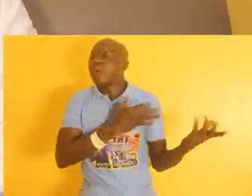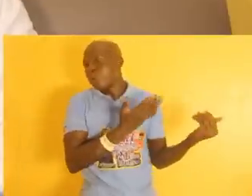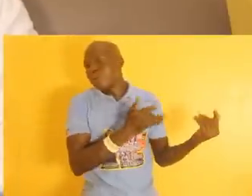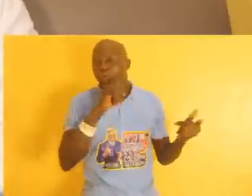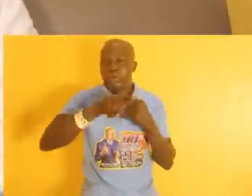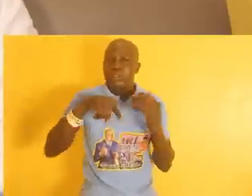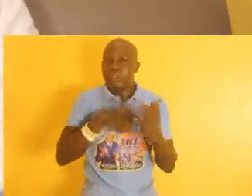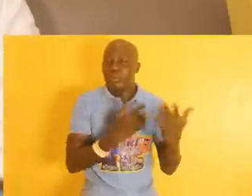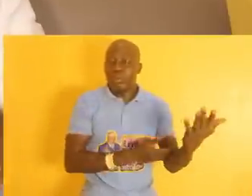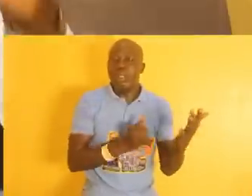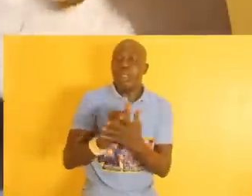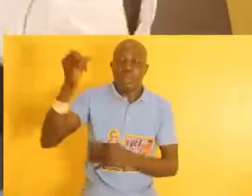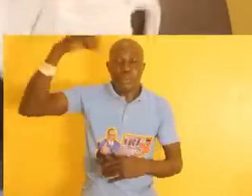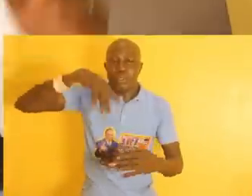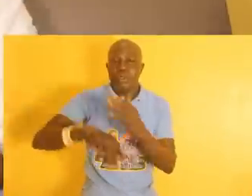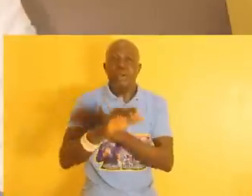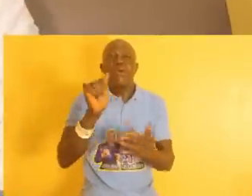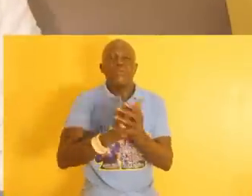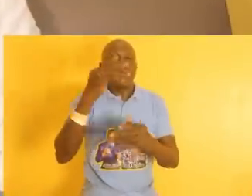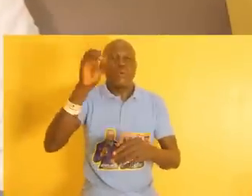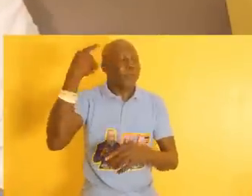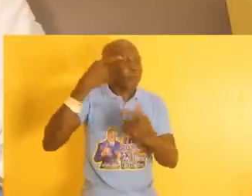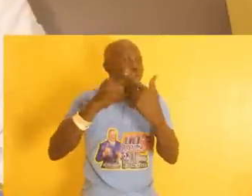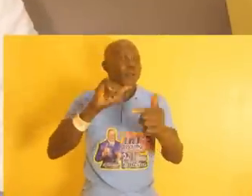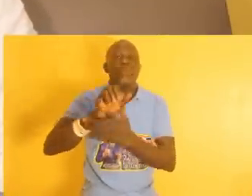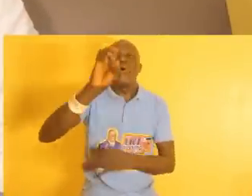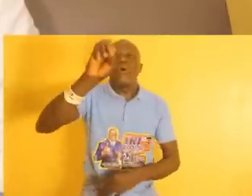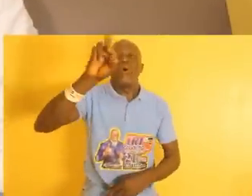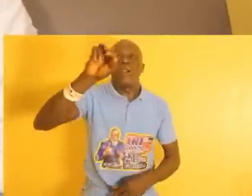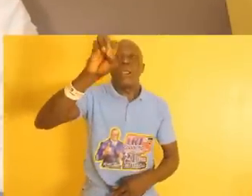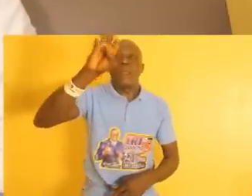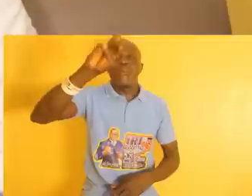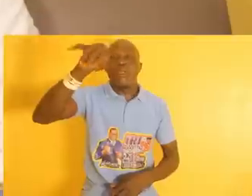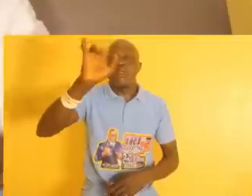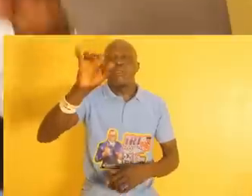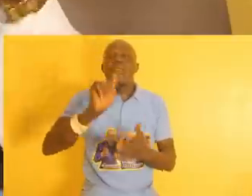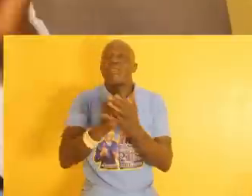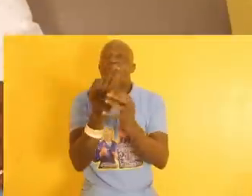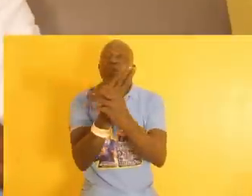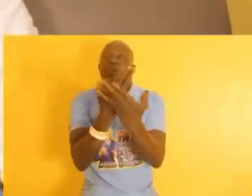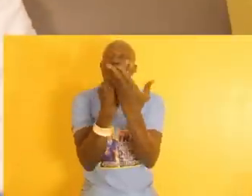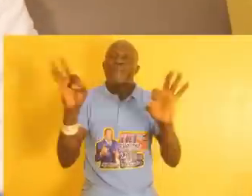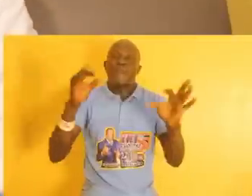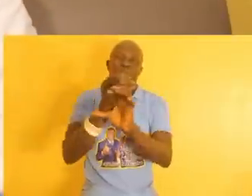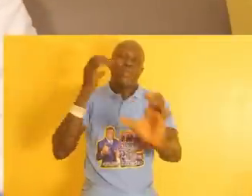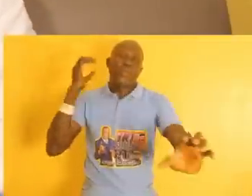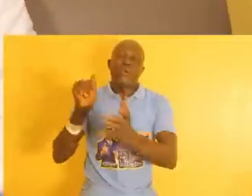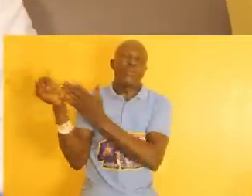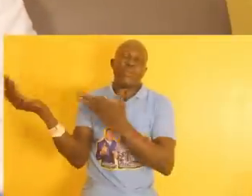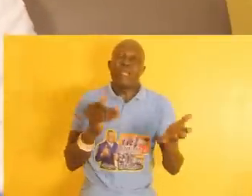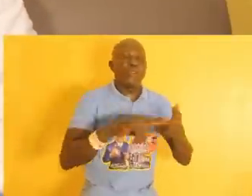the son by the grace of God. Let your remedy. From a remedy. Baba was offended. To my bill. Now bring in the cacao.